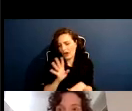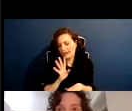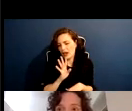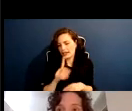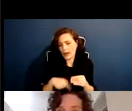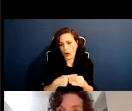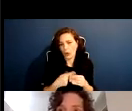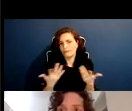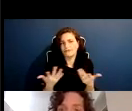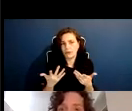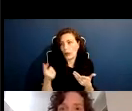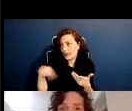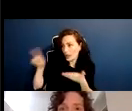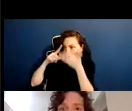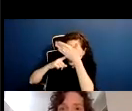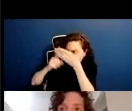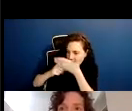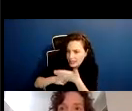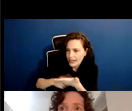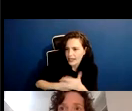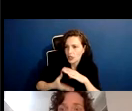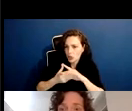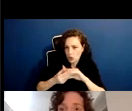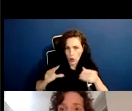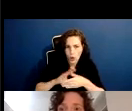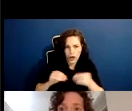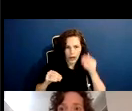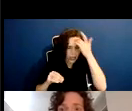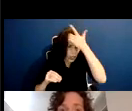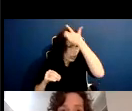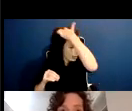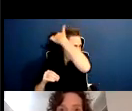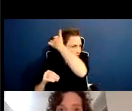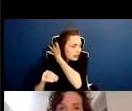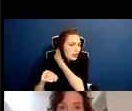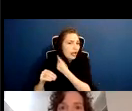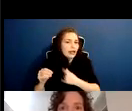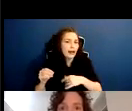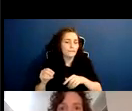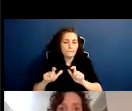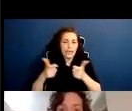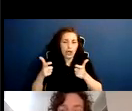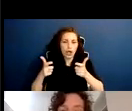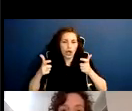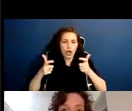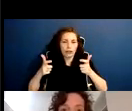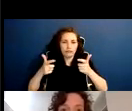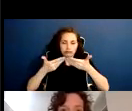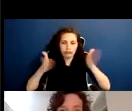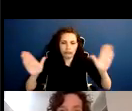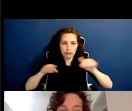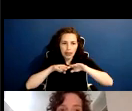were investigating or what the story was on a larger level. And this is